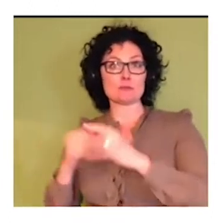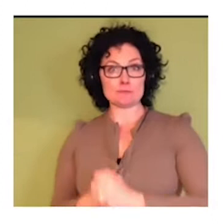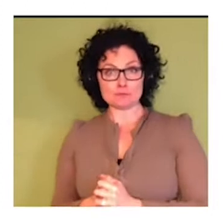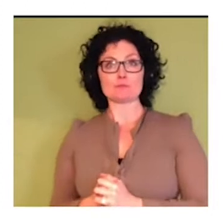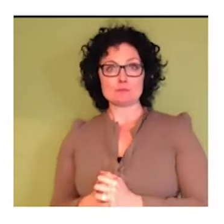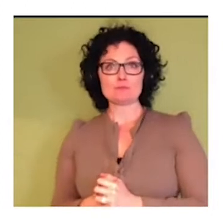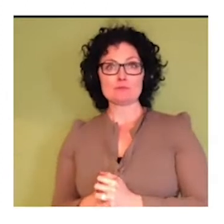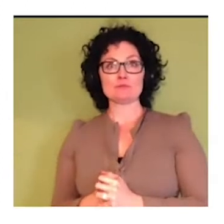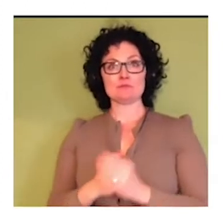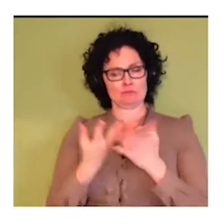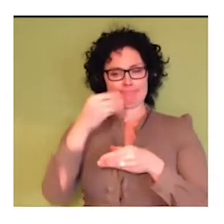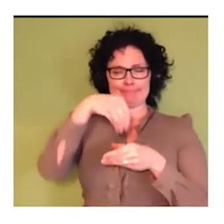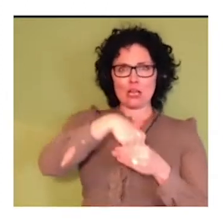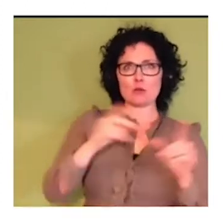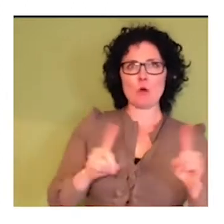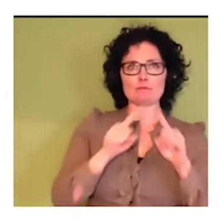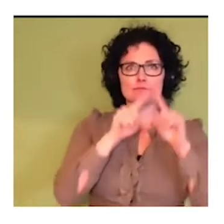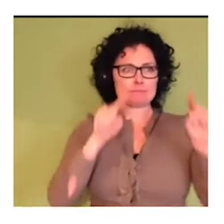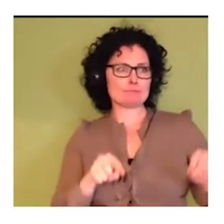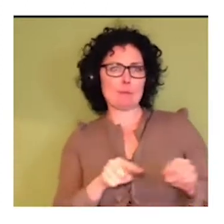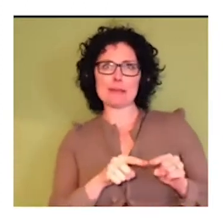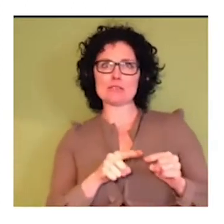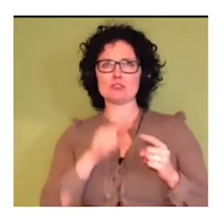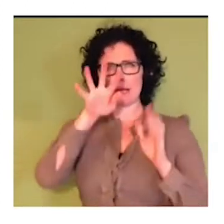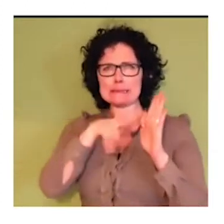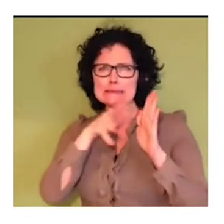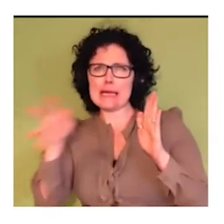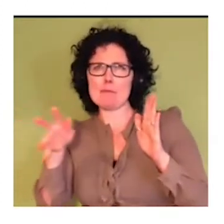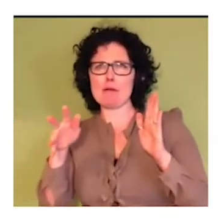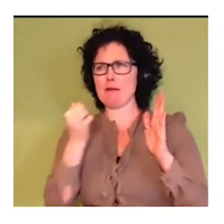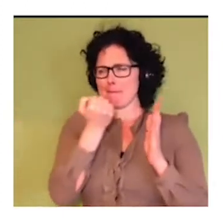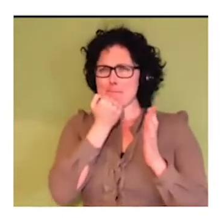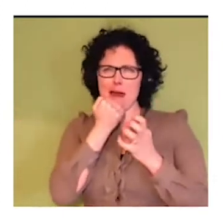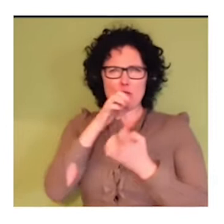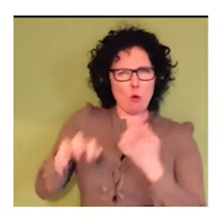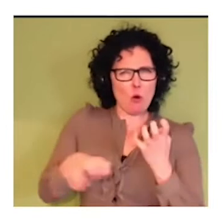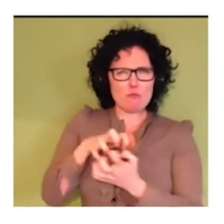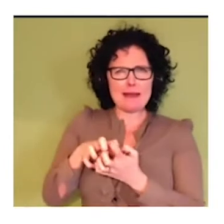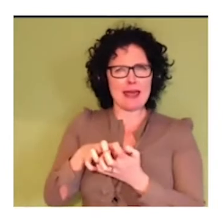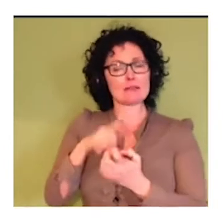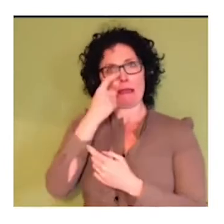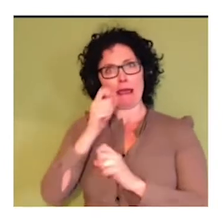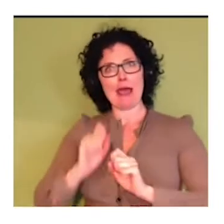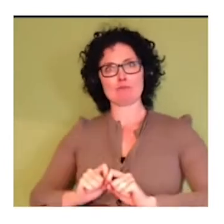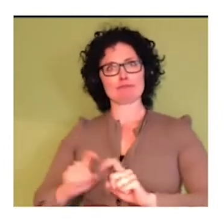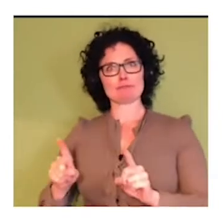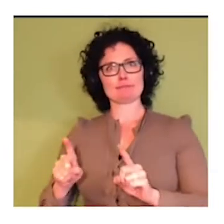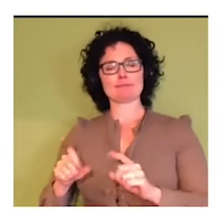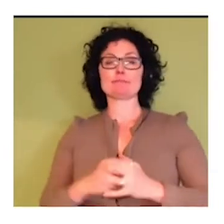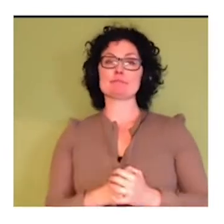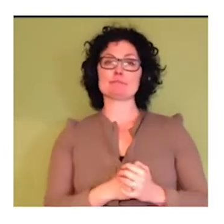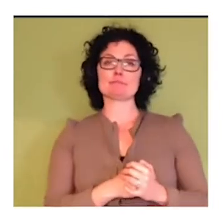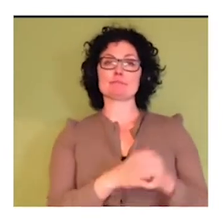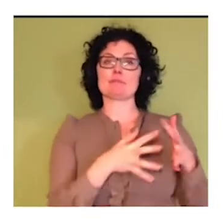and tables, complex content such as maths and so on. So in the States, it's said that some